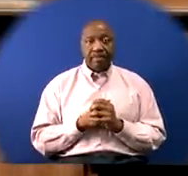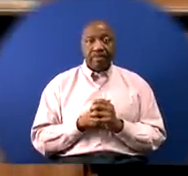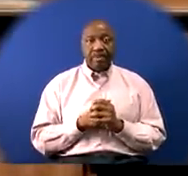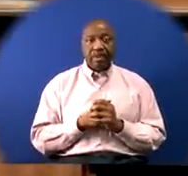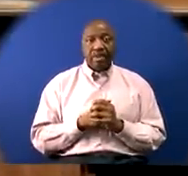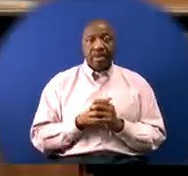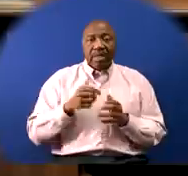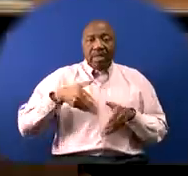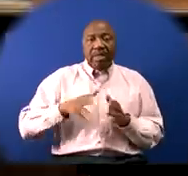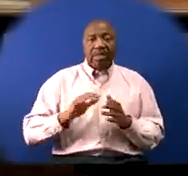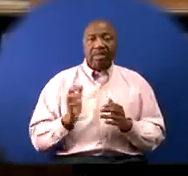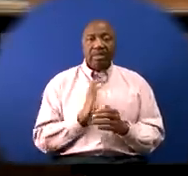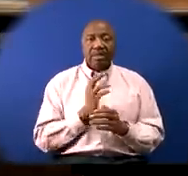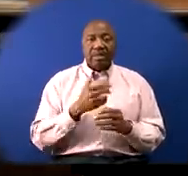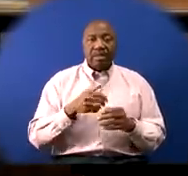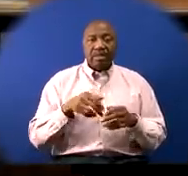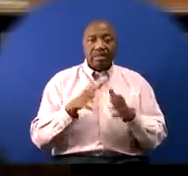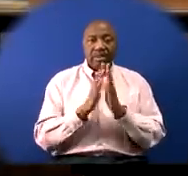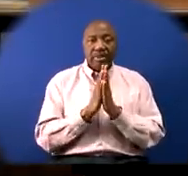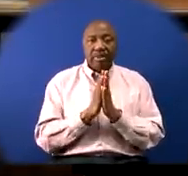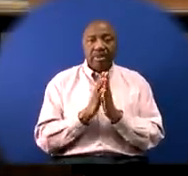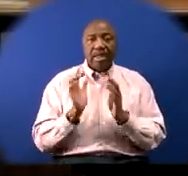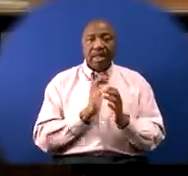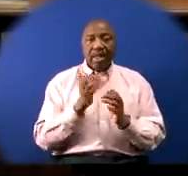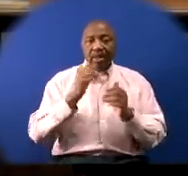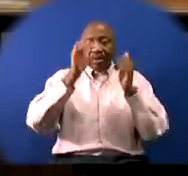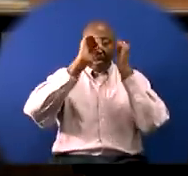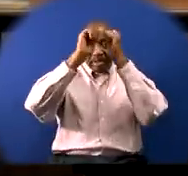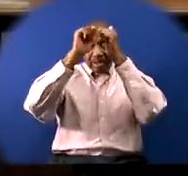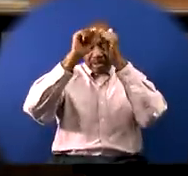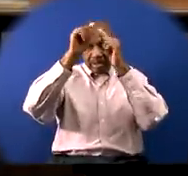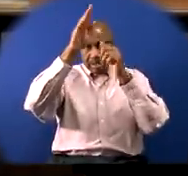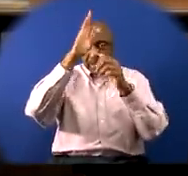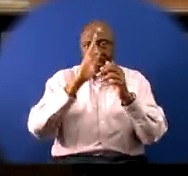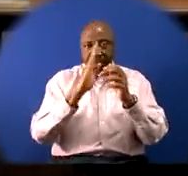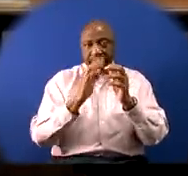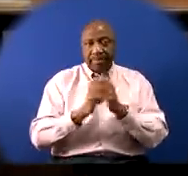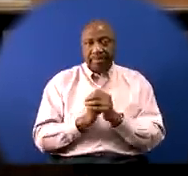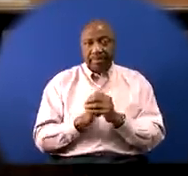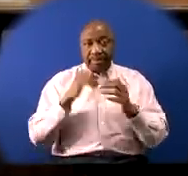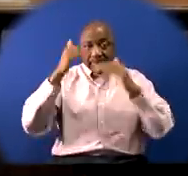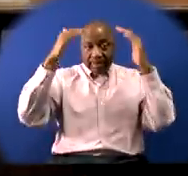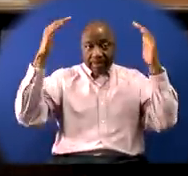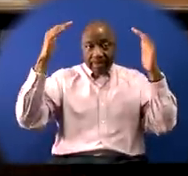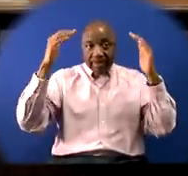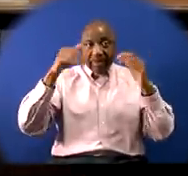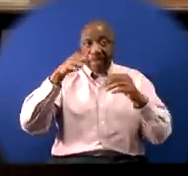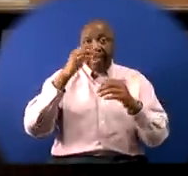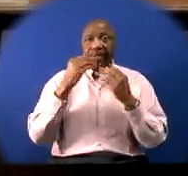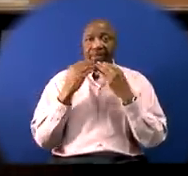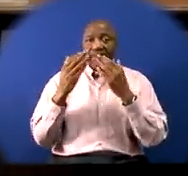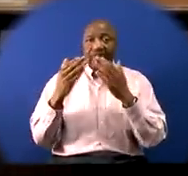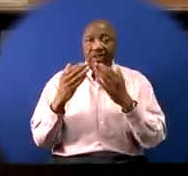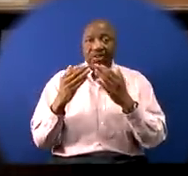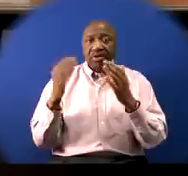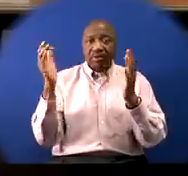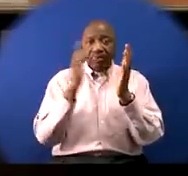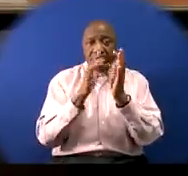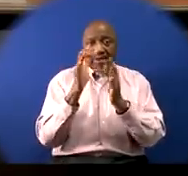Let us pray. Our God, our Father in heaven, God, we thank you for